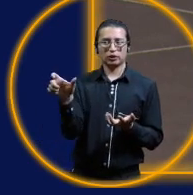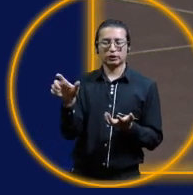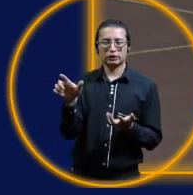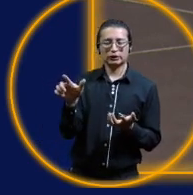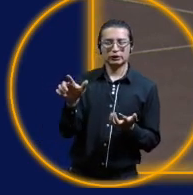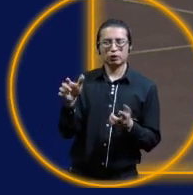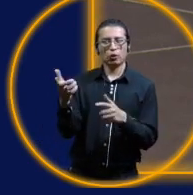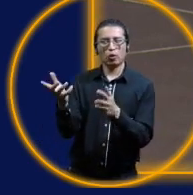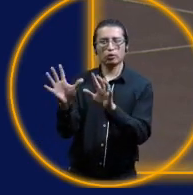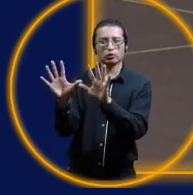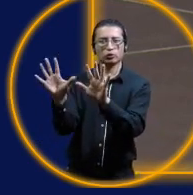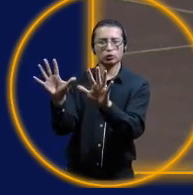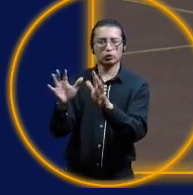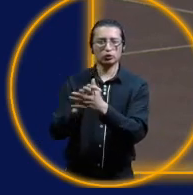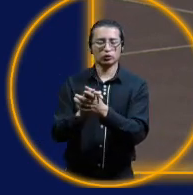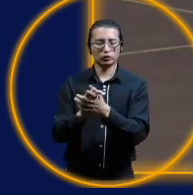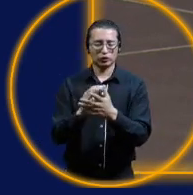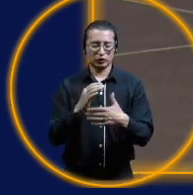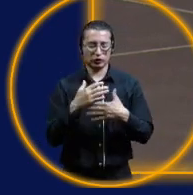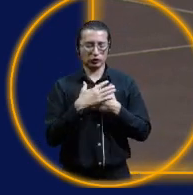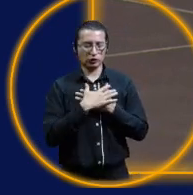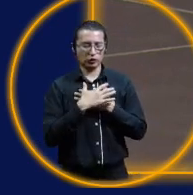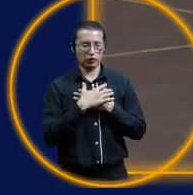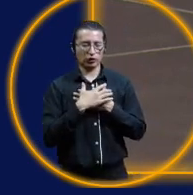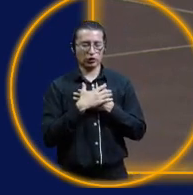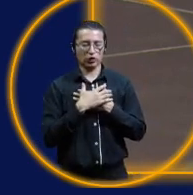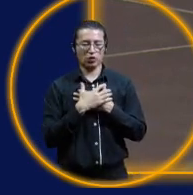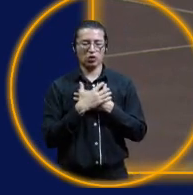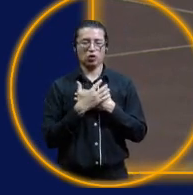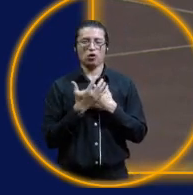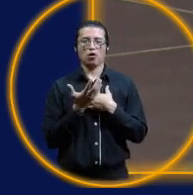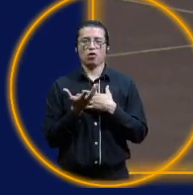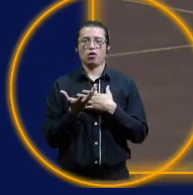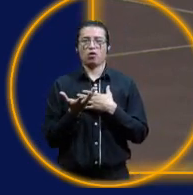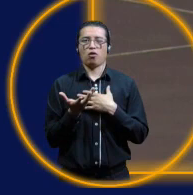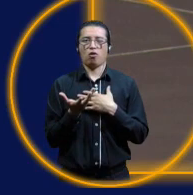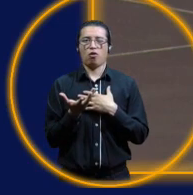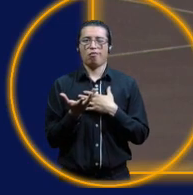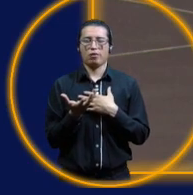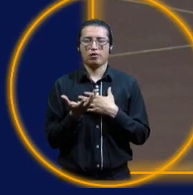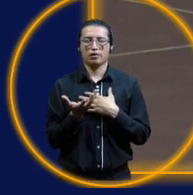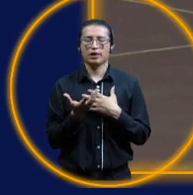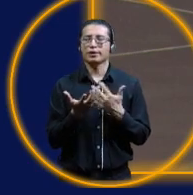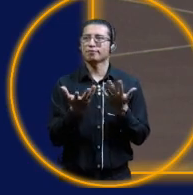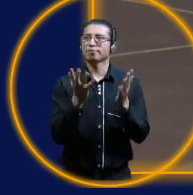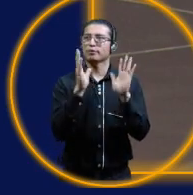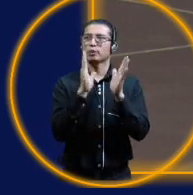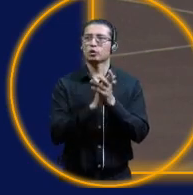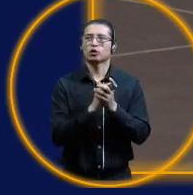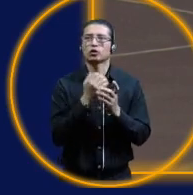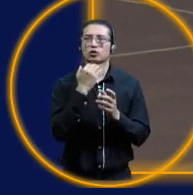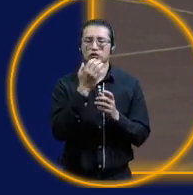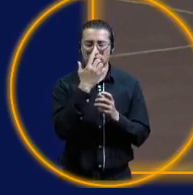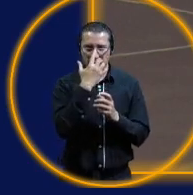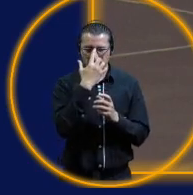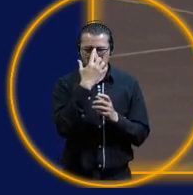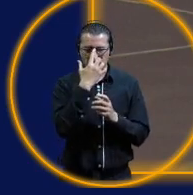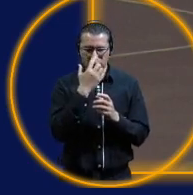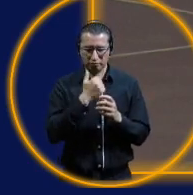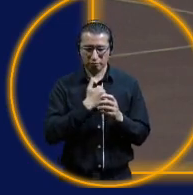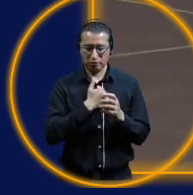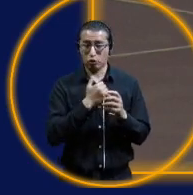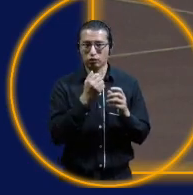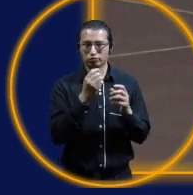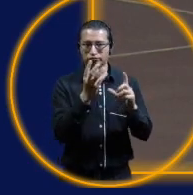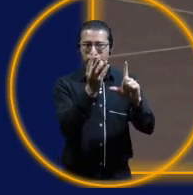I can't say like a creative block, but a creative overwhelming because of the